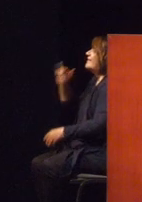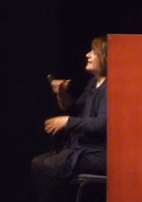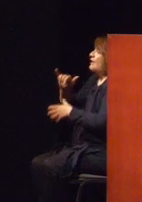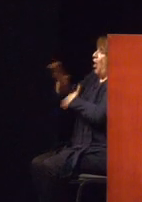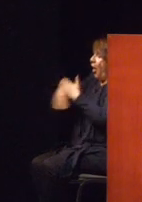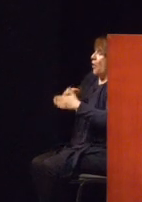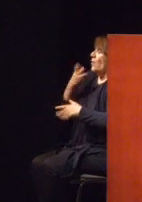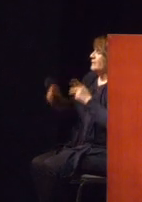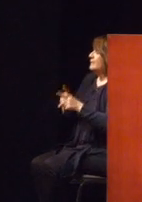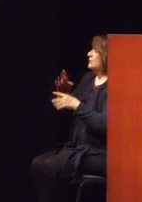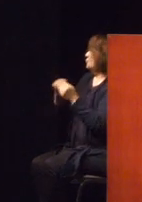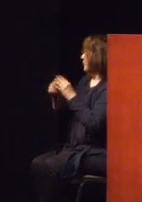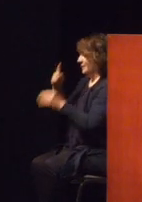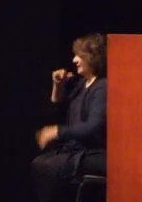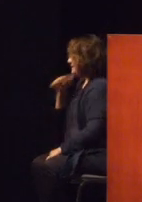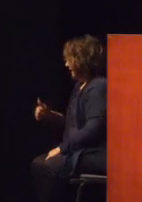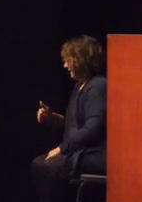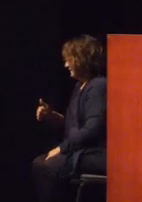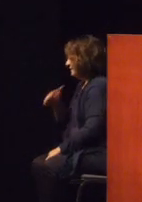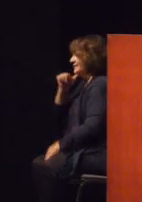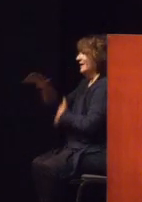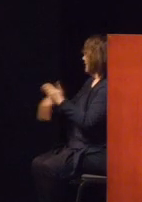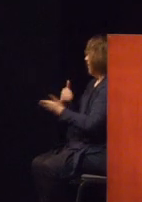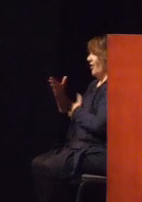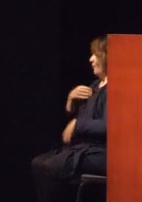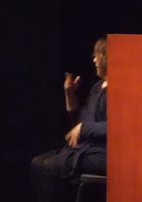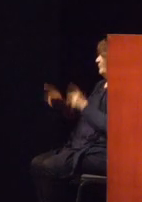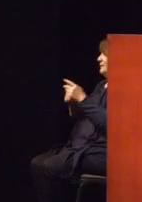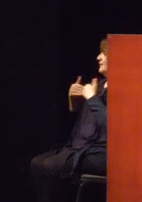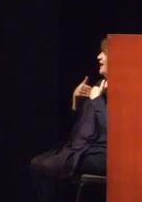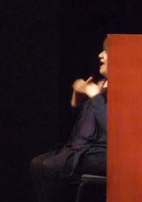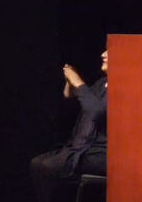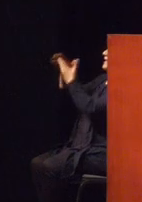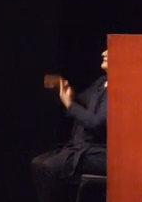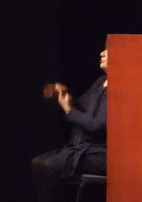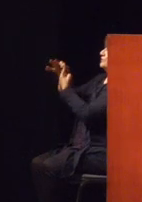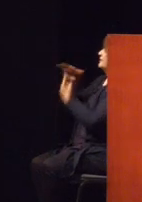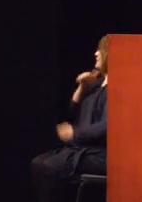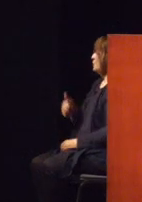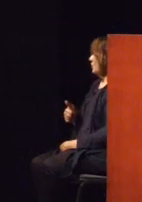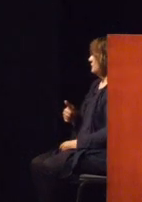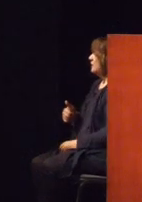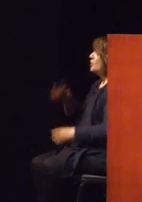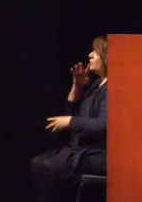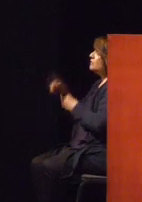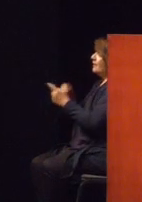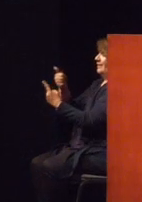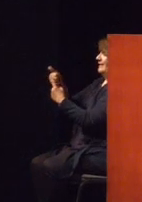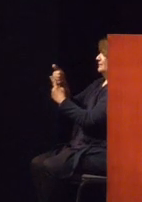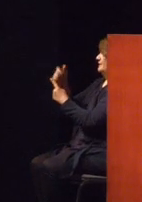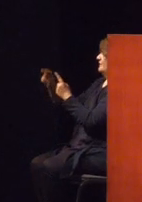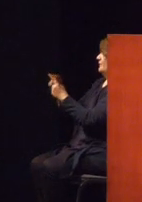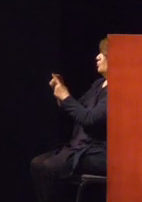not. Not all white people have class privilege. And I think that's really important, because when we talk about this word privilege, people